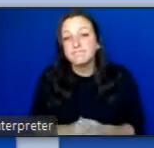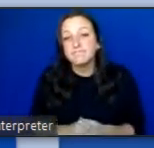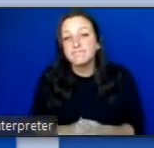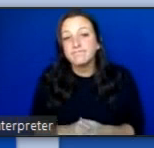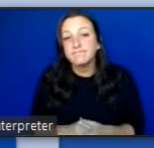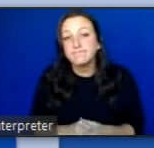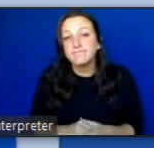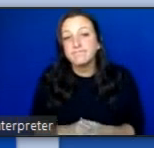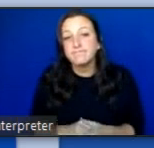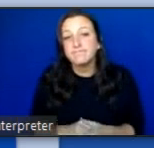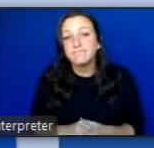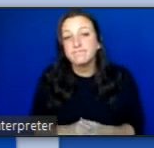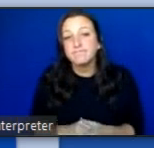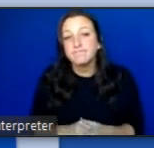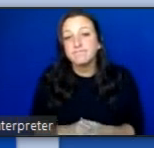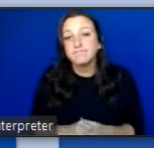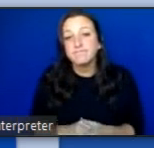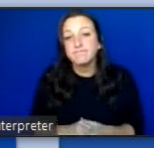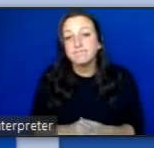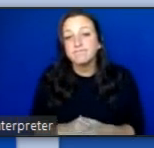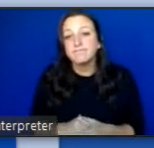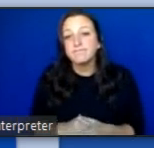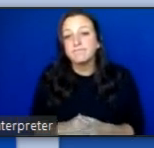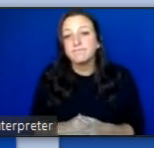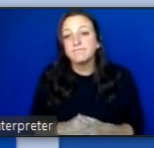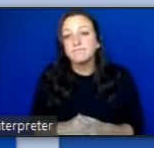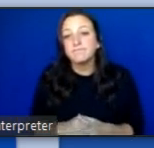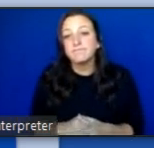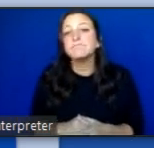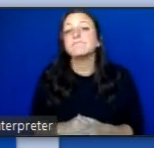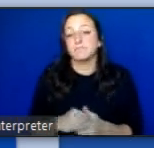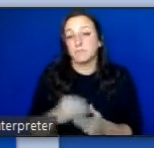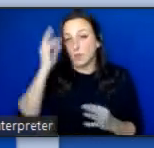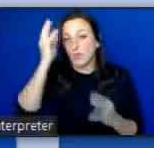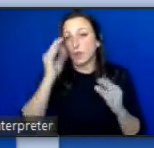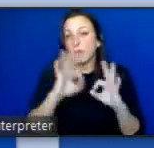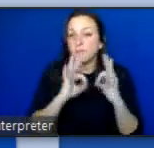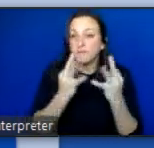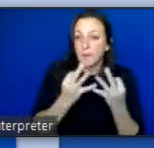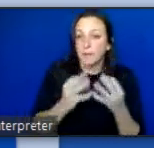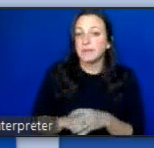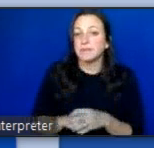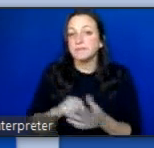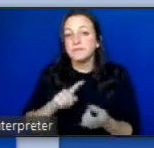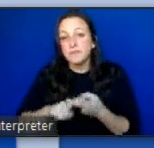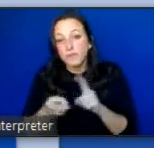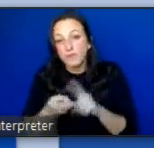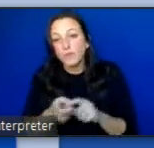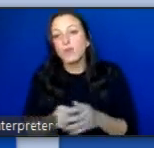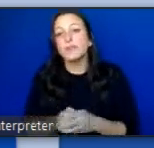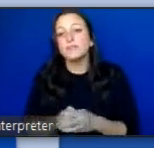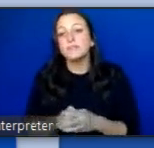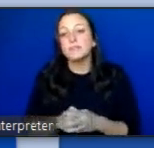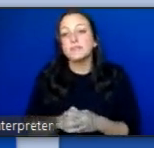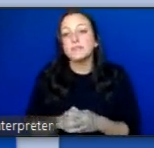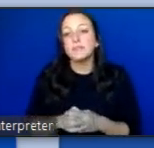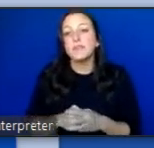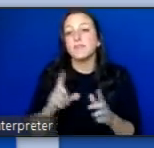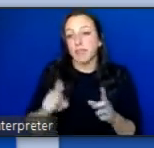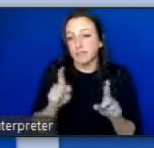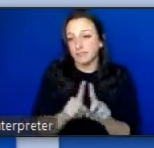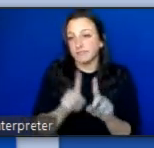nothing. We lost connections with family, with friends. We stayed apart from loved ones in residential